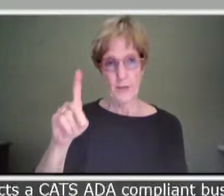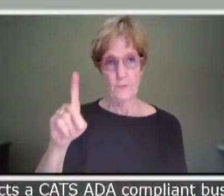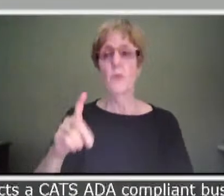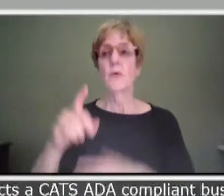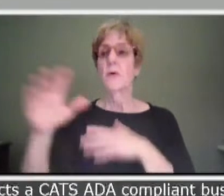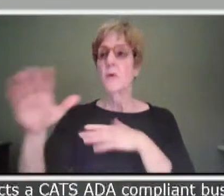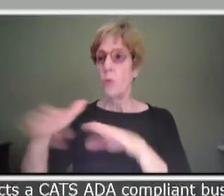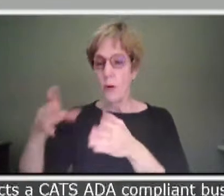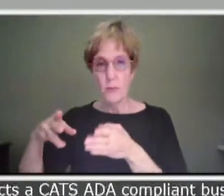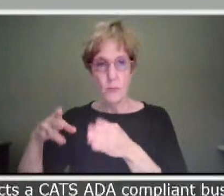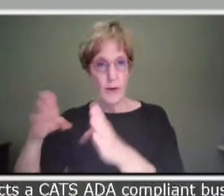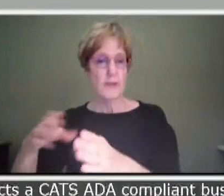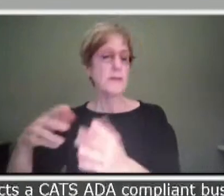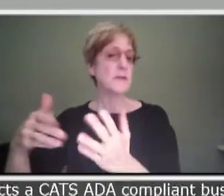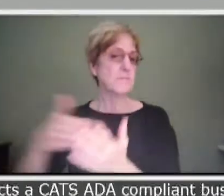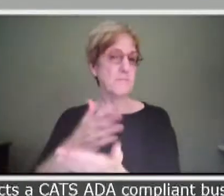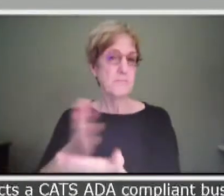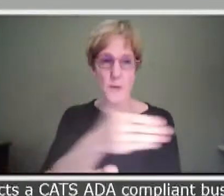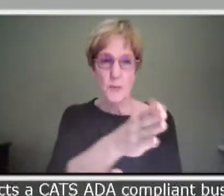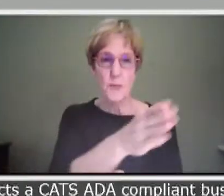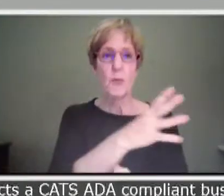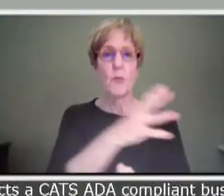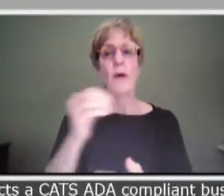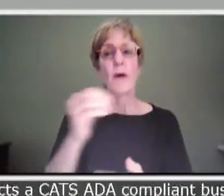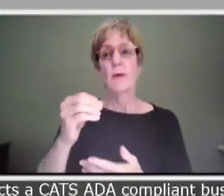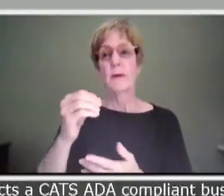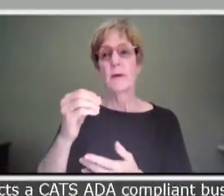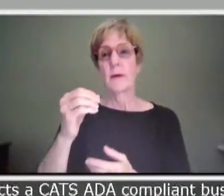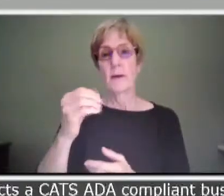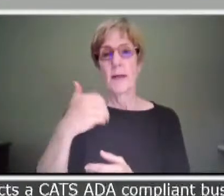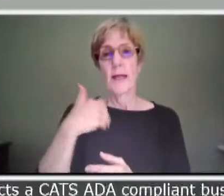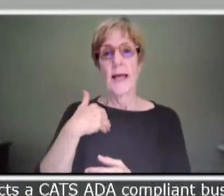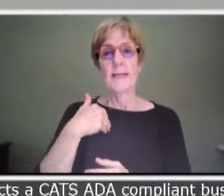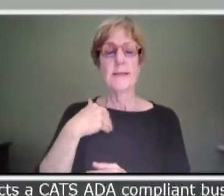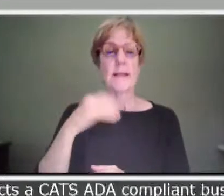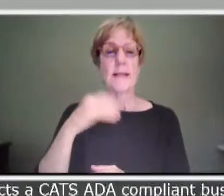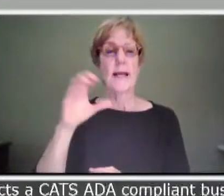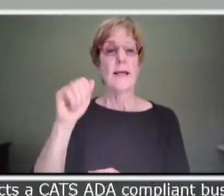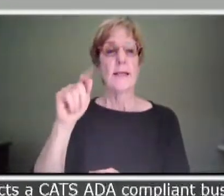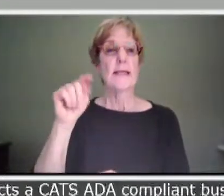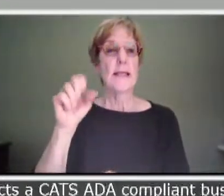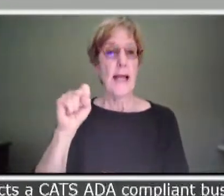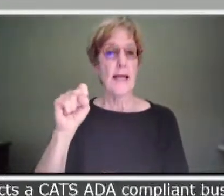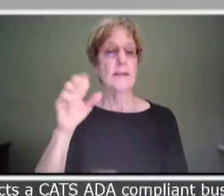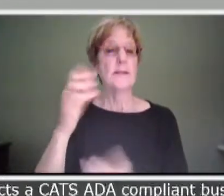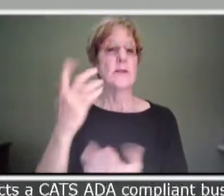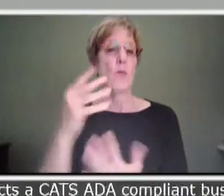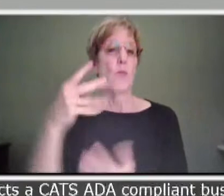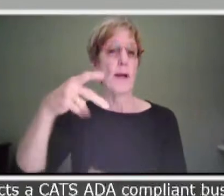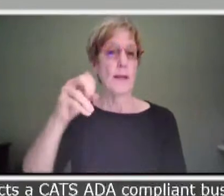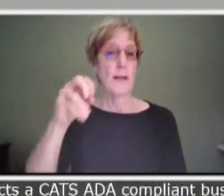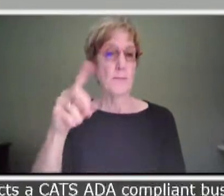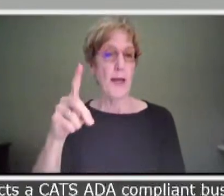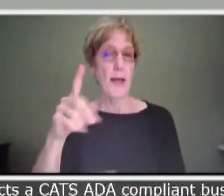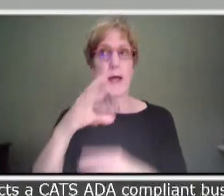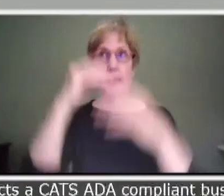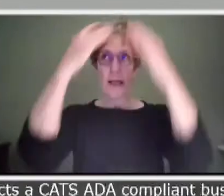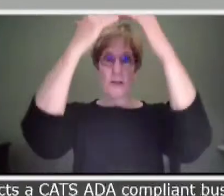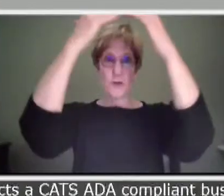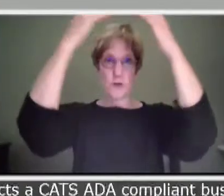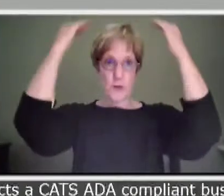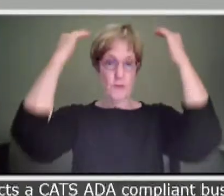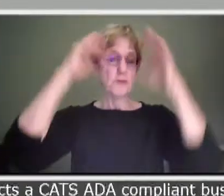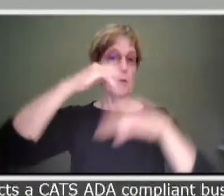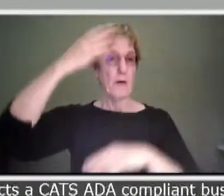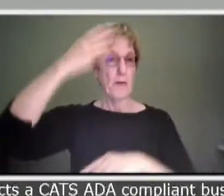connections through the site. It does construct a CATS ADA-compliant bus waiting pad and shelter pad along the site's frontage. That